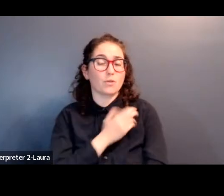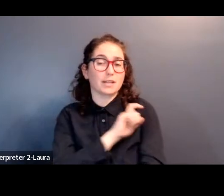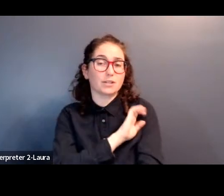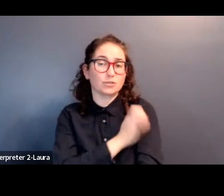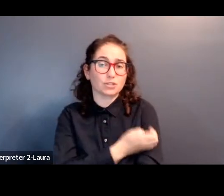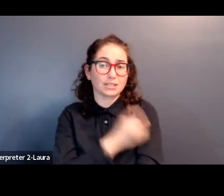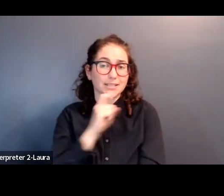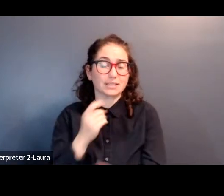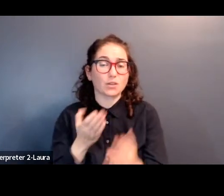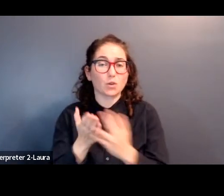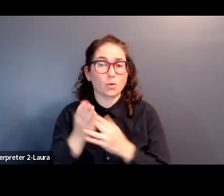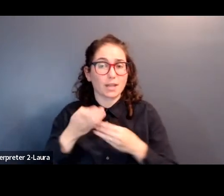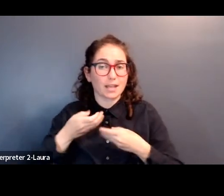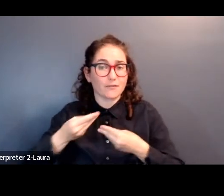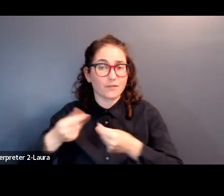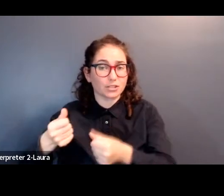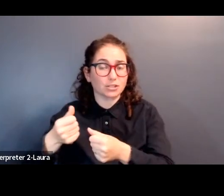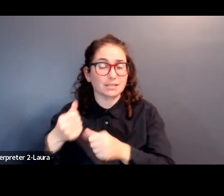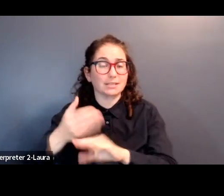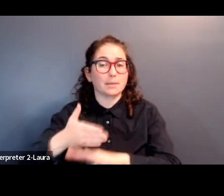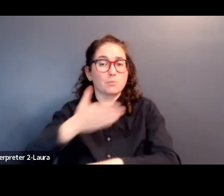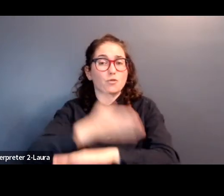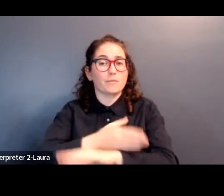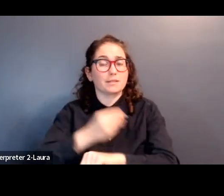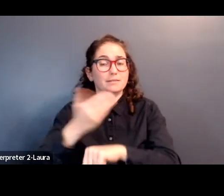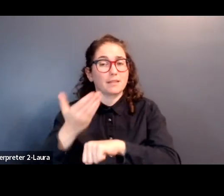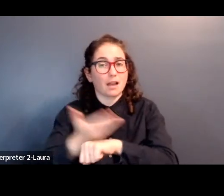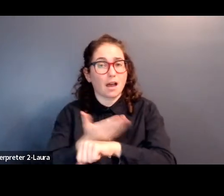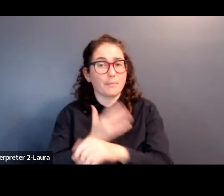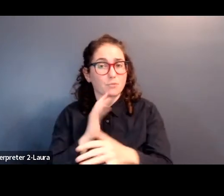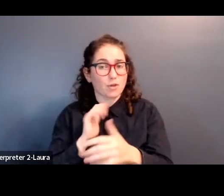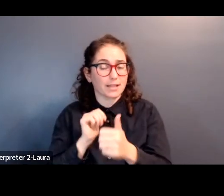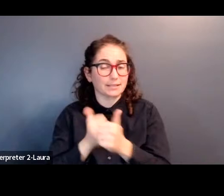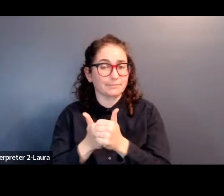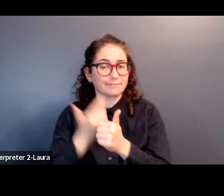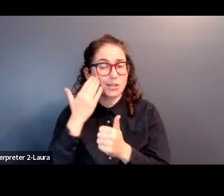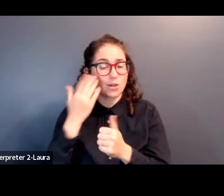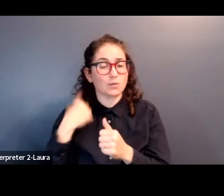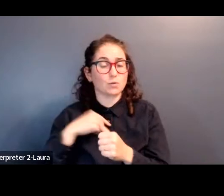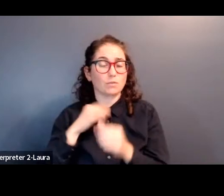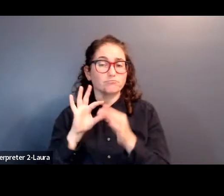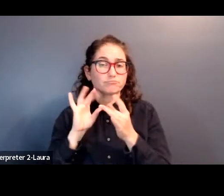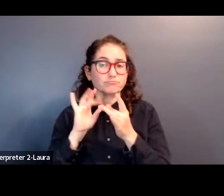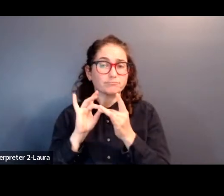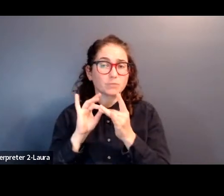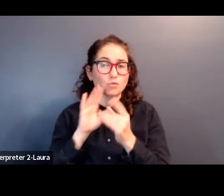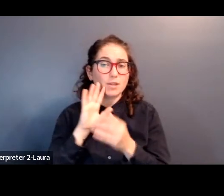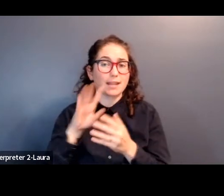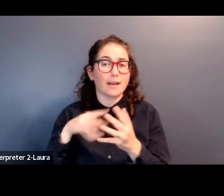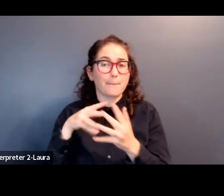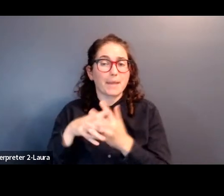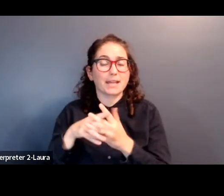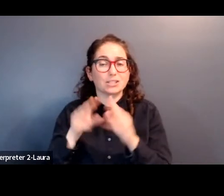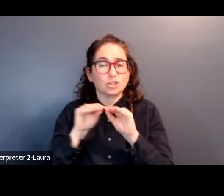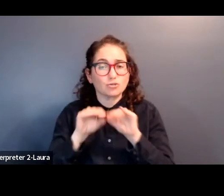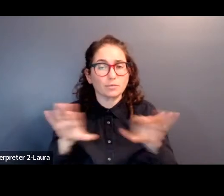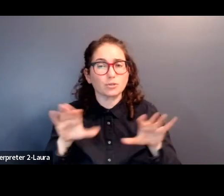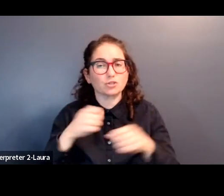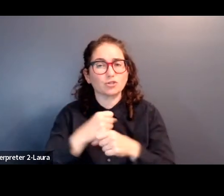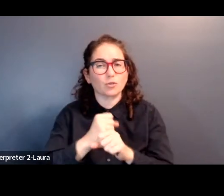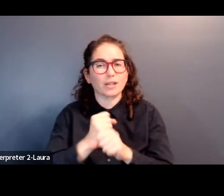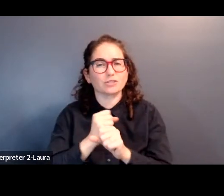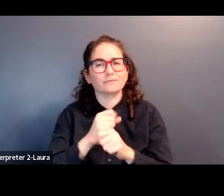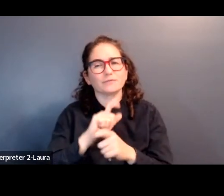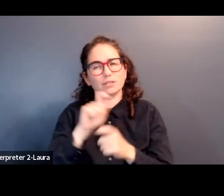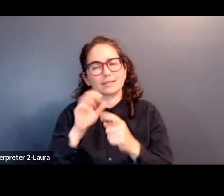through efficiency improvements and upgrades, and as we continue to embed distributed generation, so that's solar in